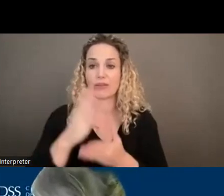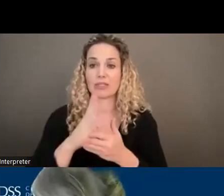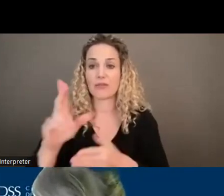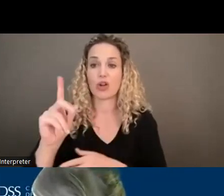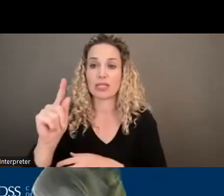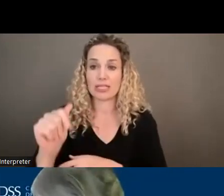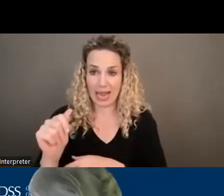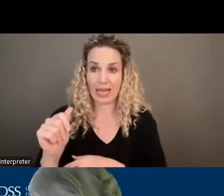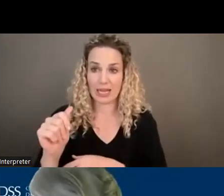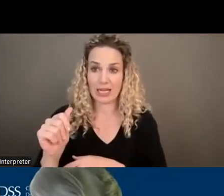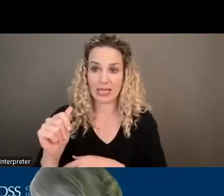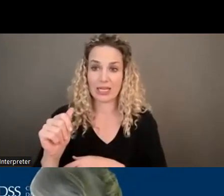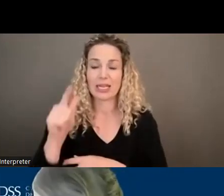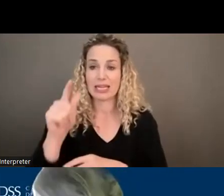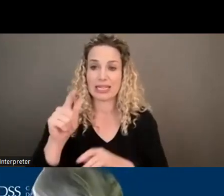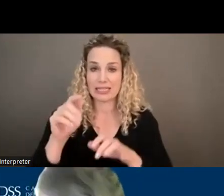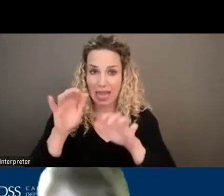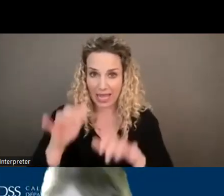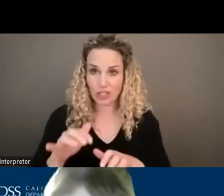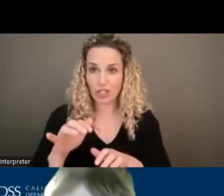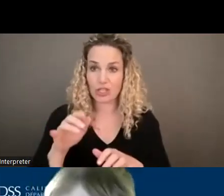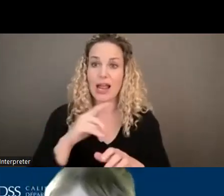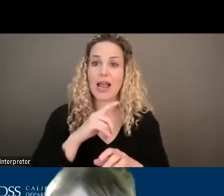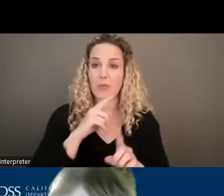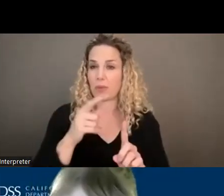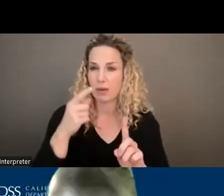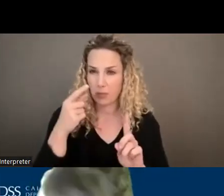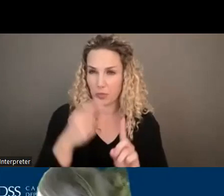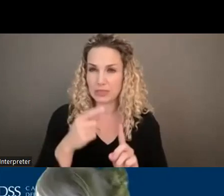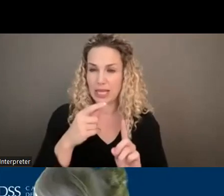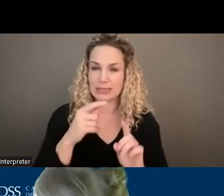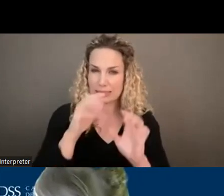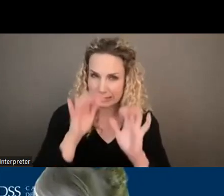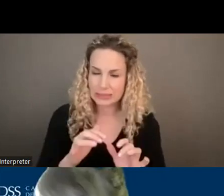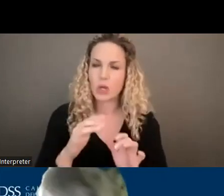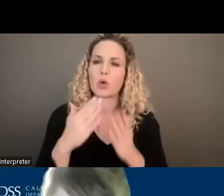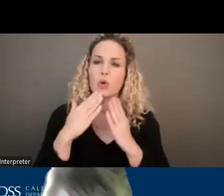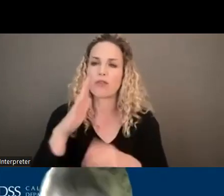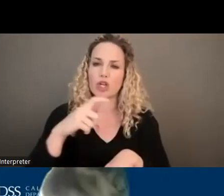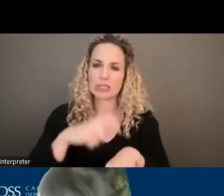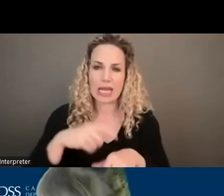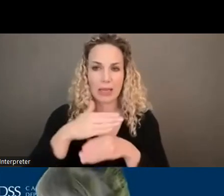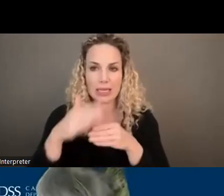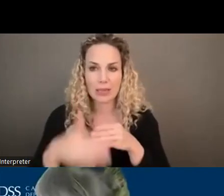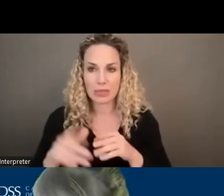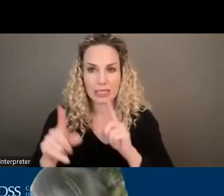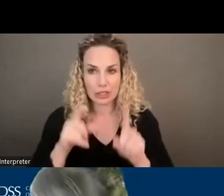is entered in imprecisely. We're very grateful for your time in completing this